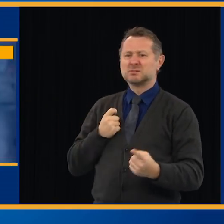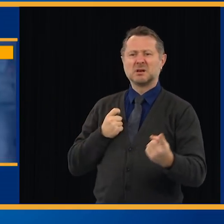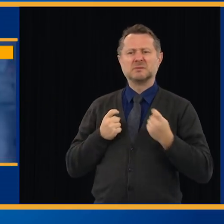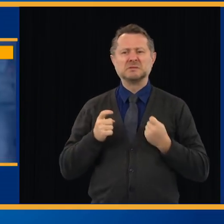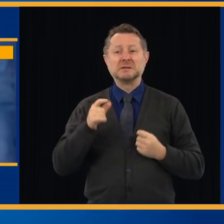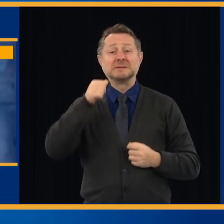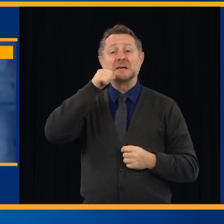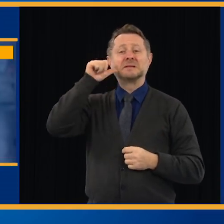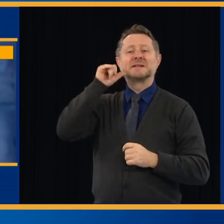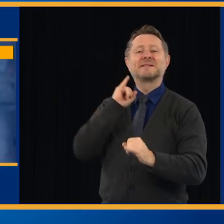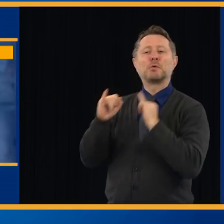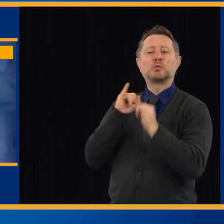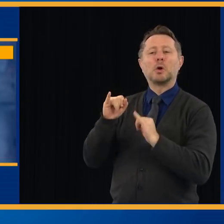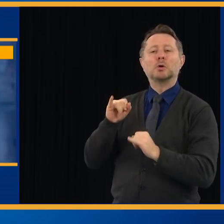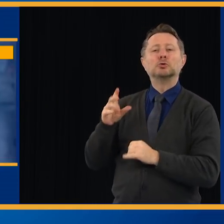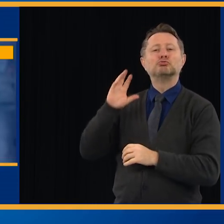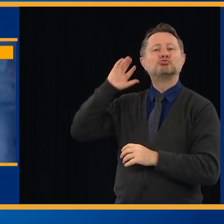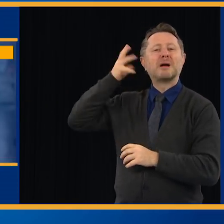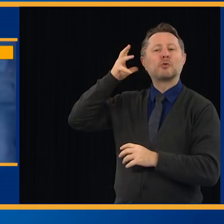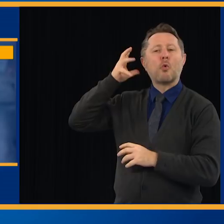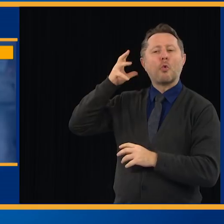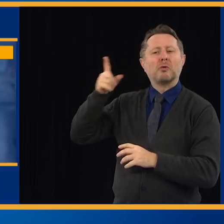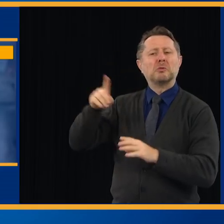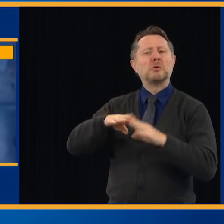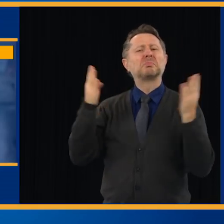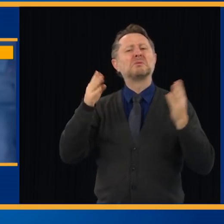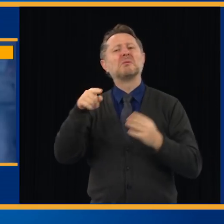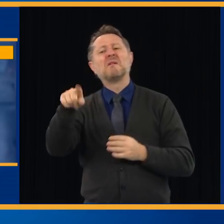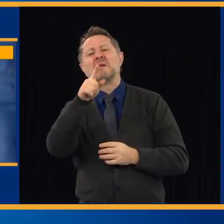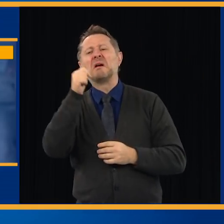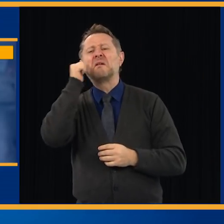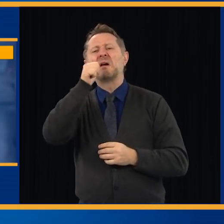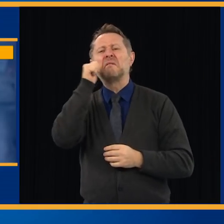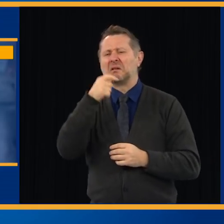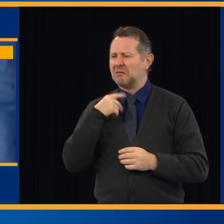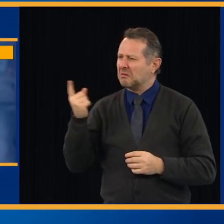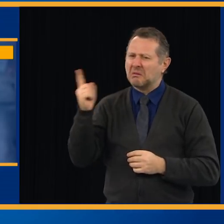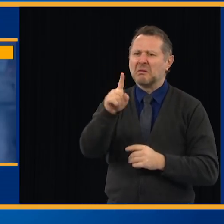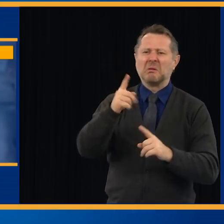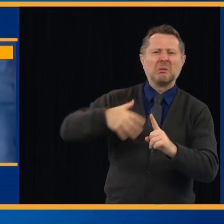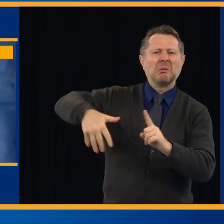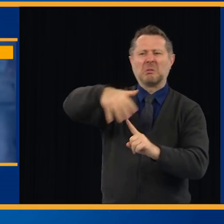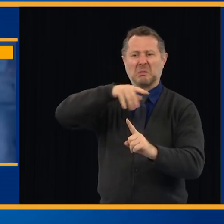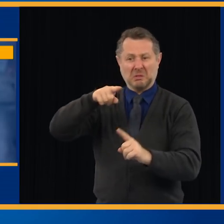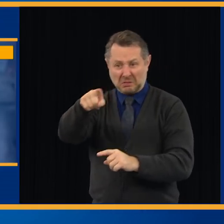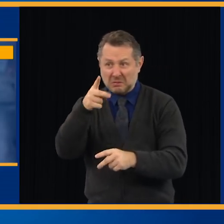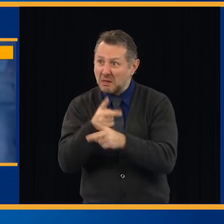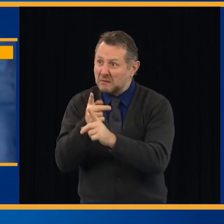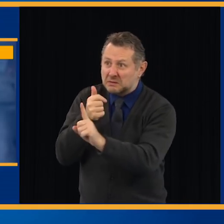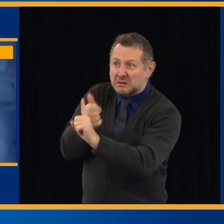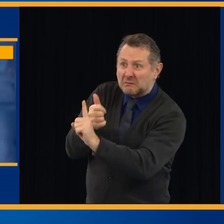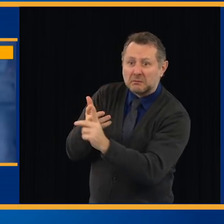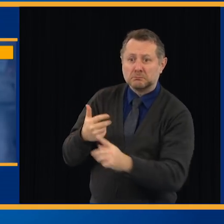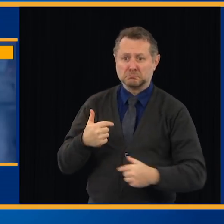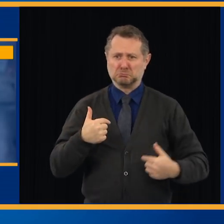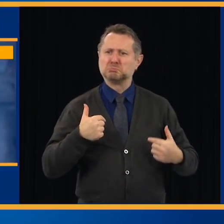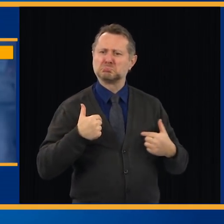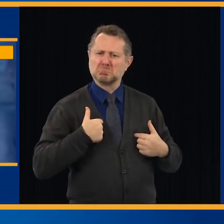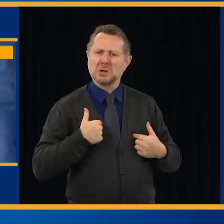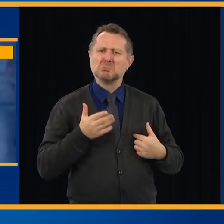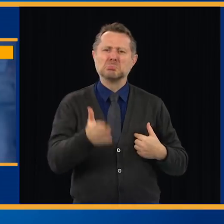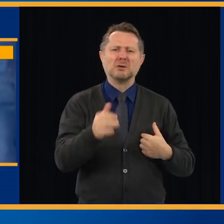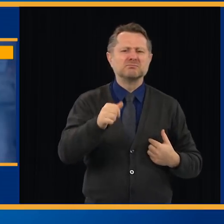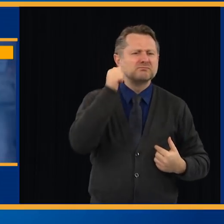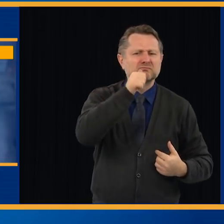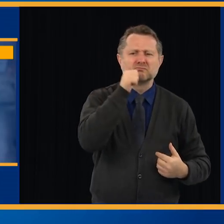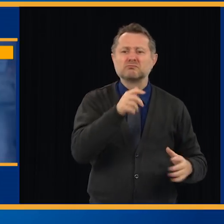you're out there every day. Are you taking care of yourself? I'm out there every day. Forget me. I'll tell you